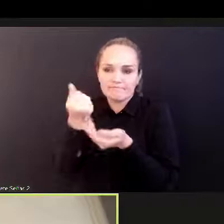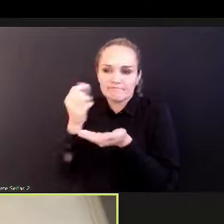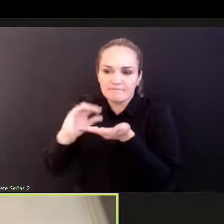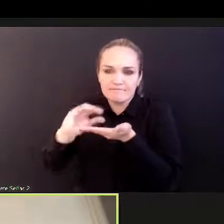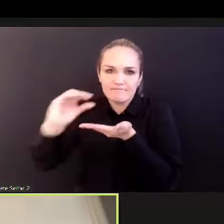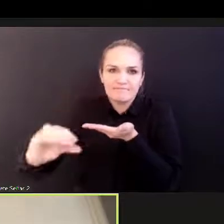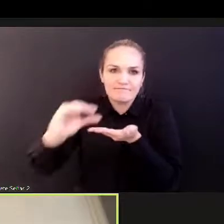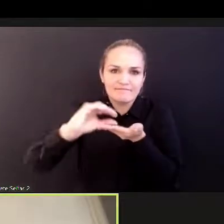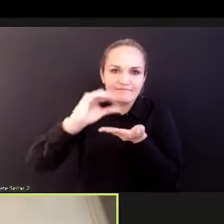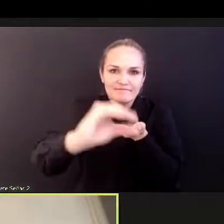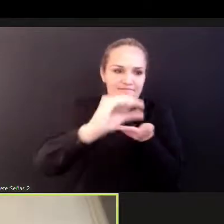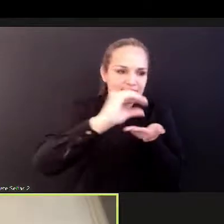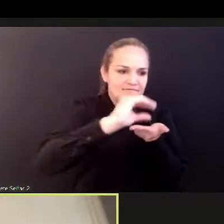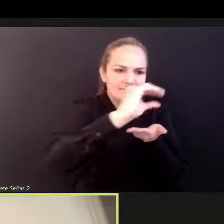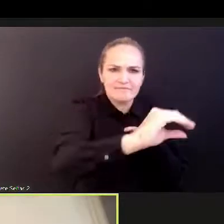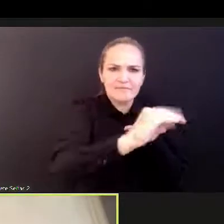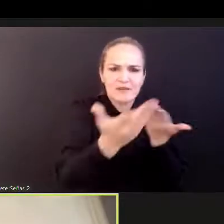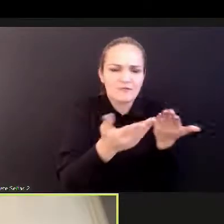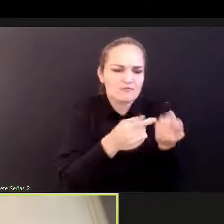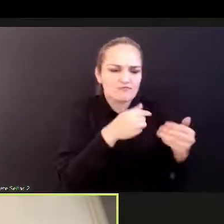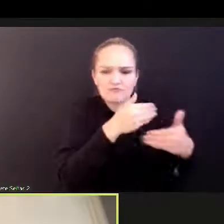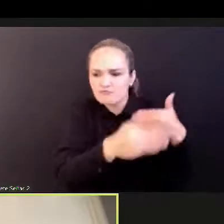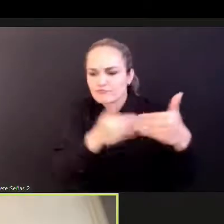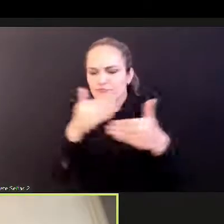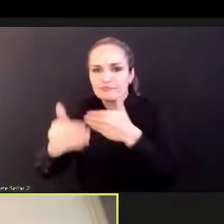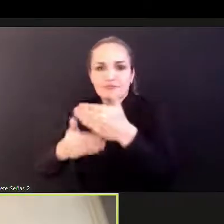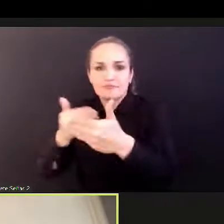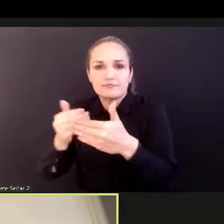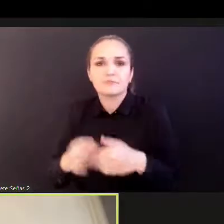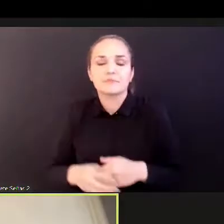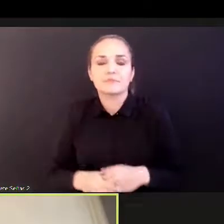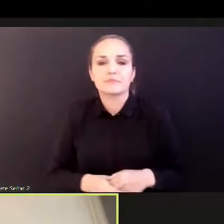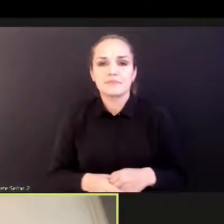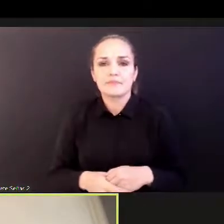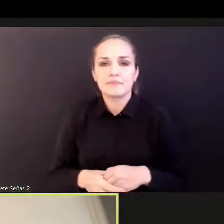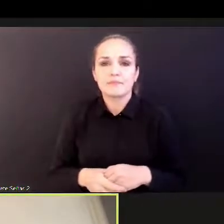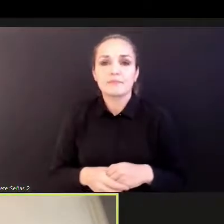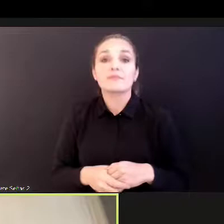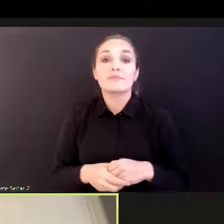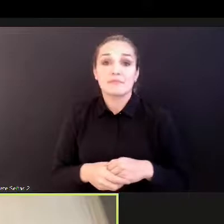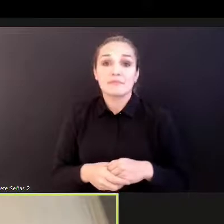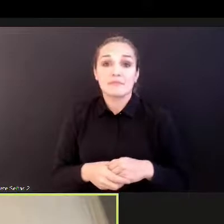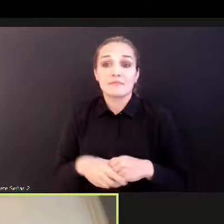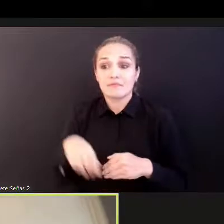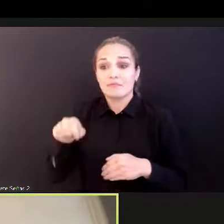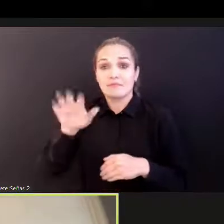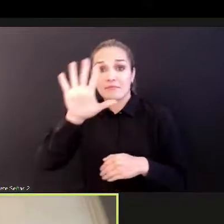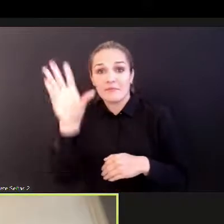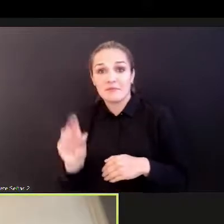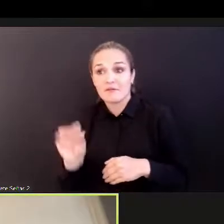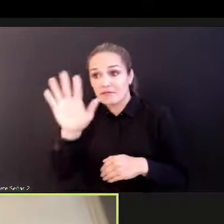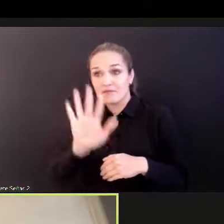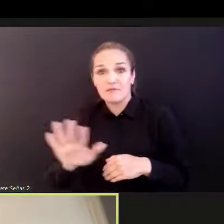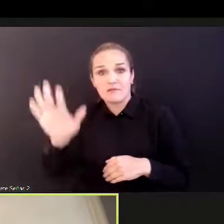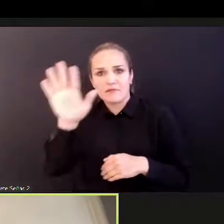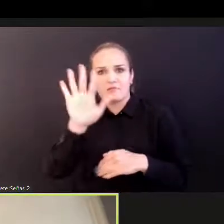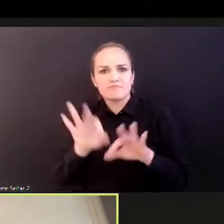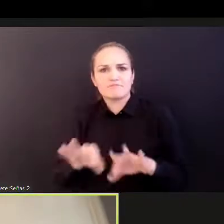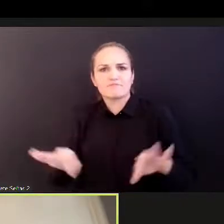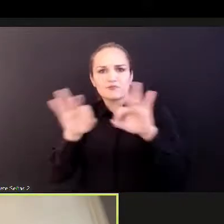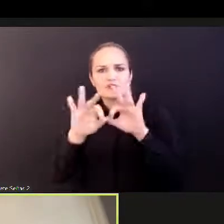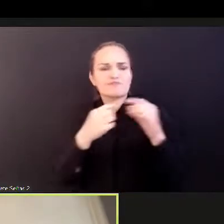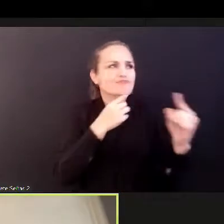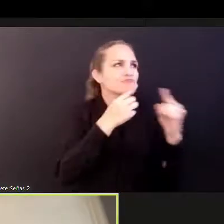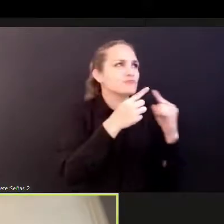pan-regional payment mechanism for the region, which would be important as well. And I think there's a pilot that will start in Western Africa, from